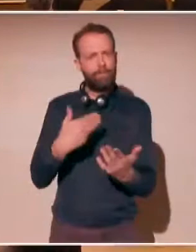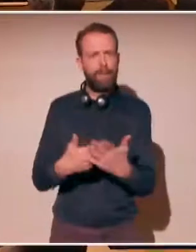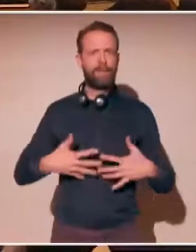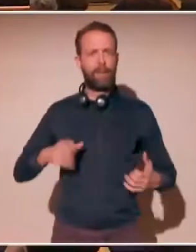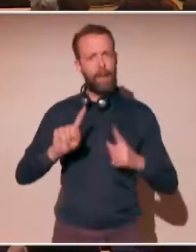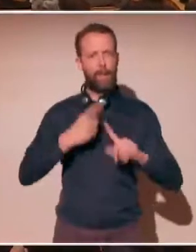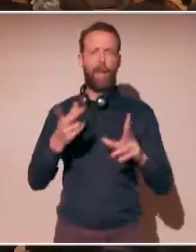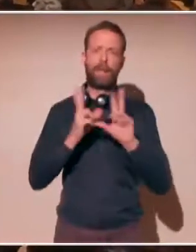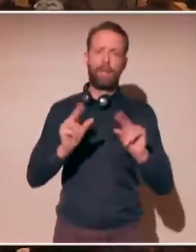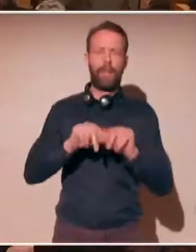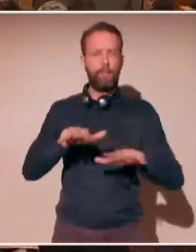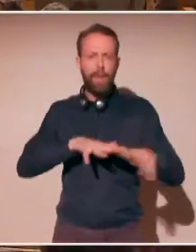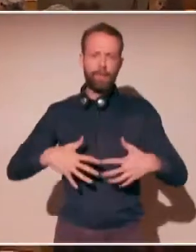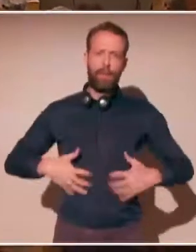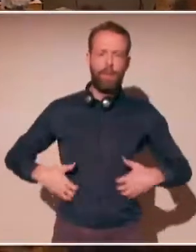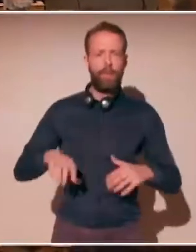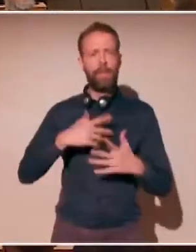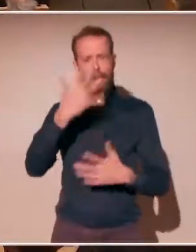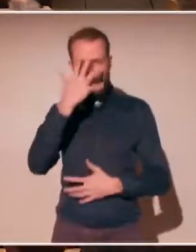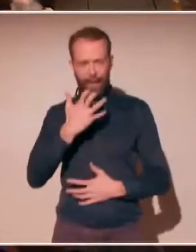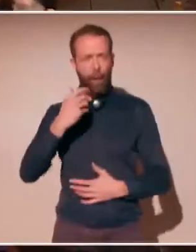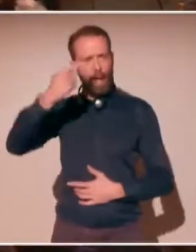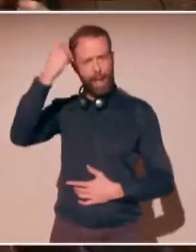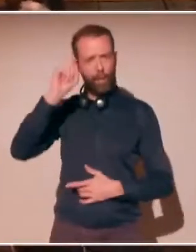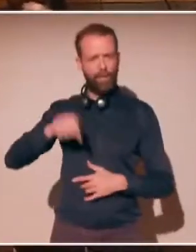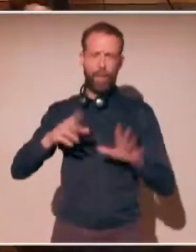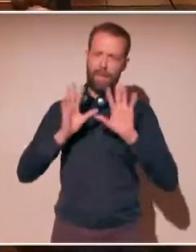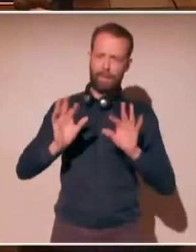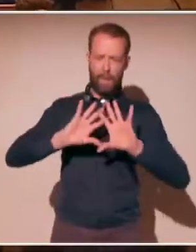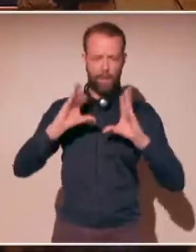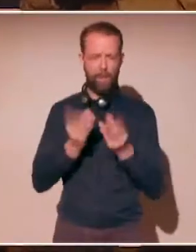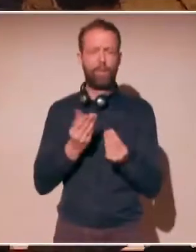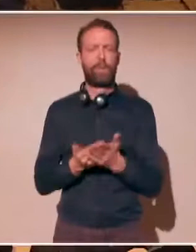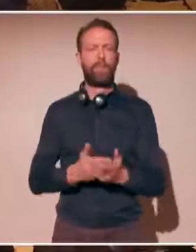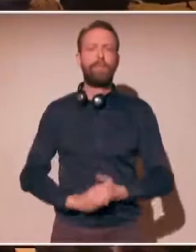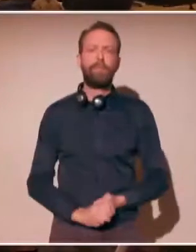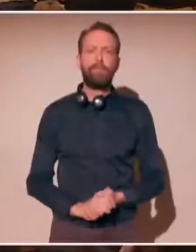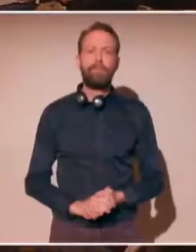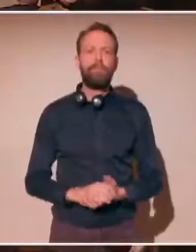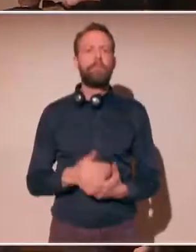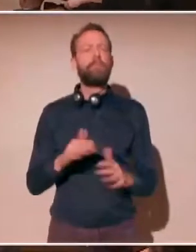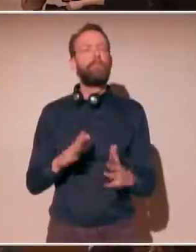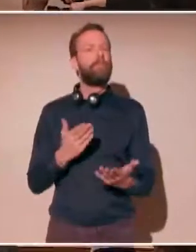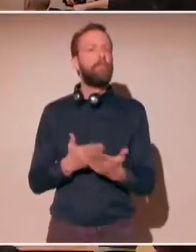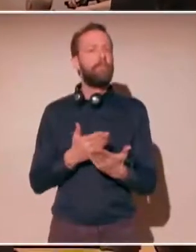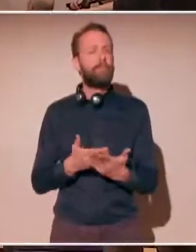to explain scientific approach and the methods.